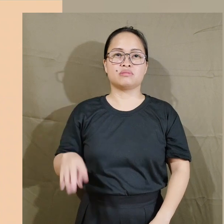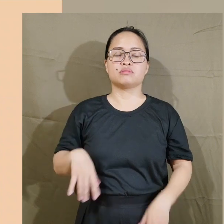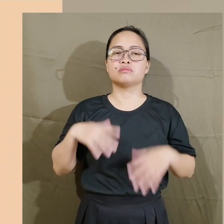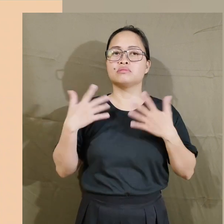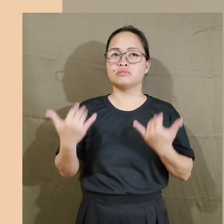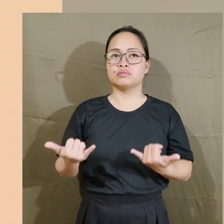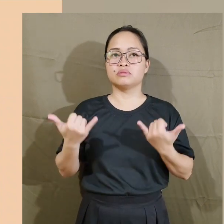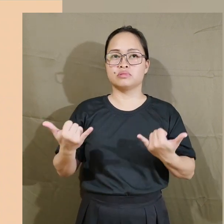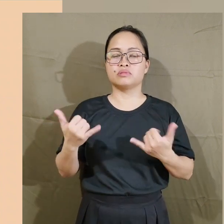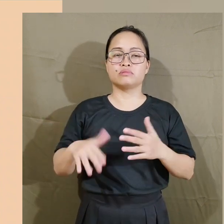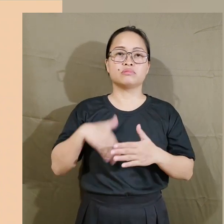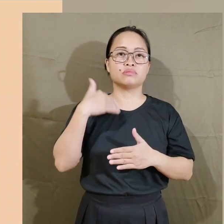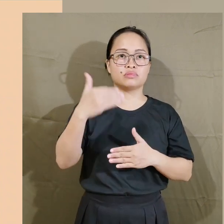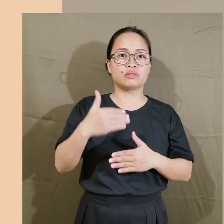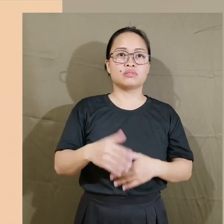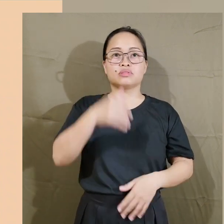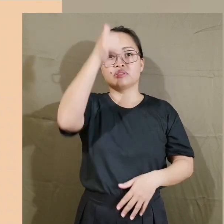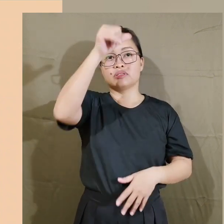Now since